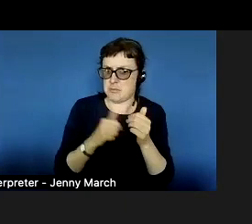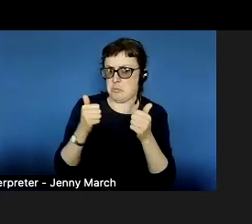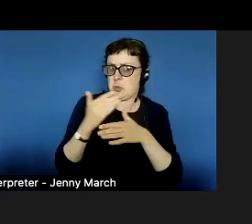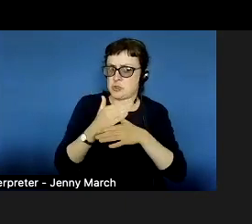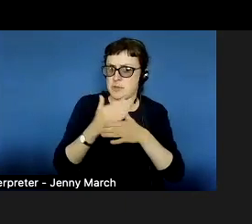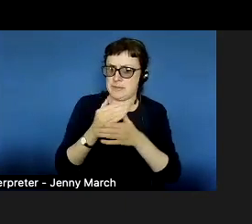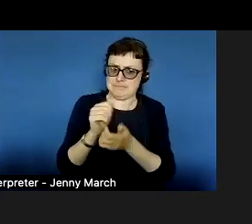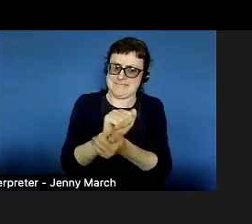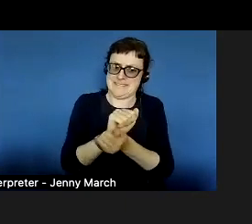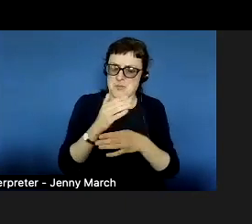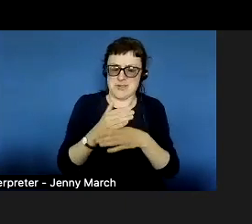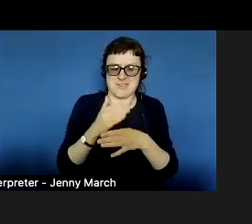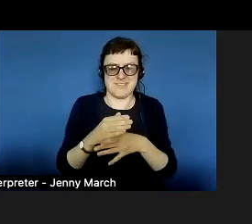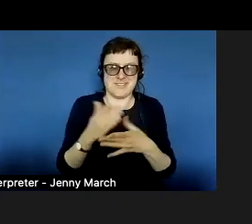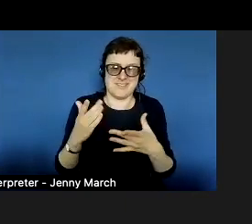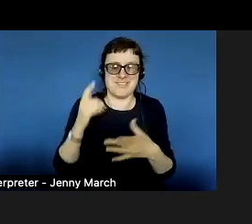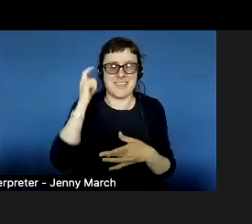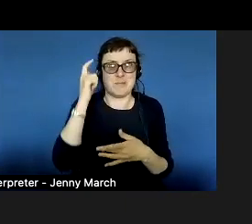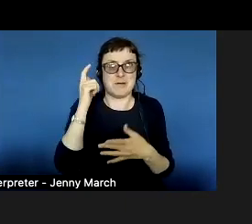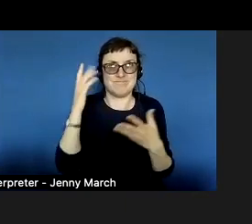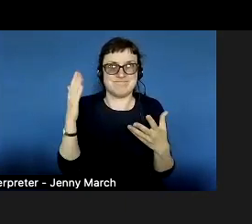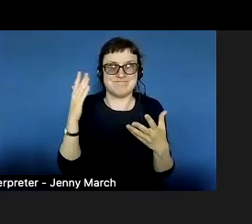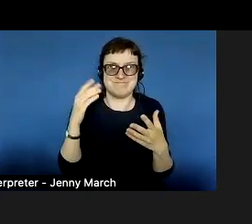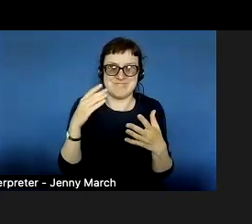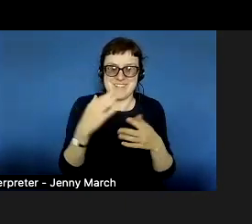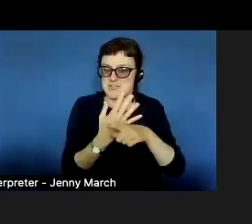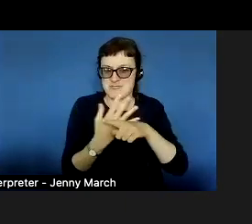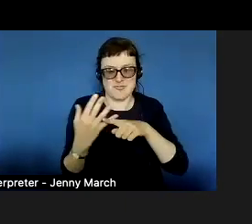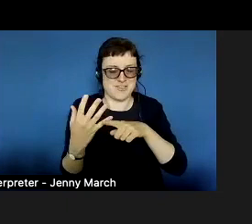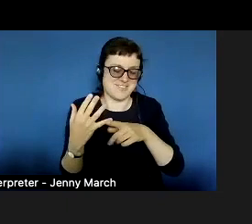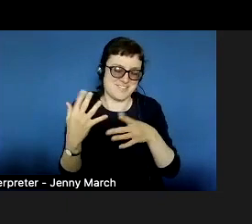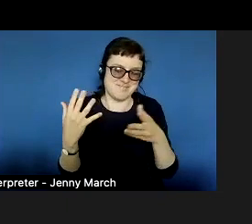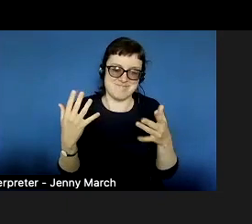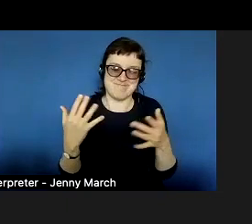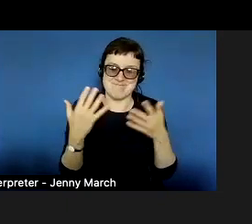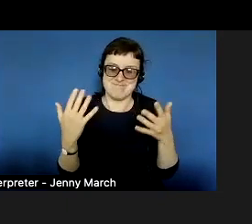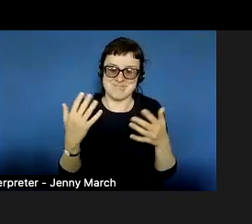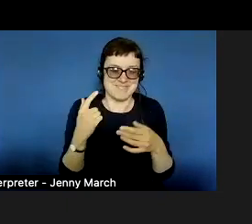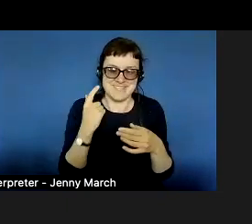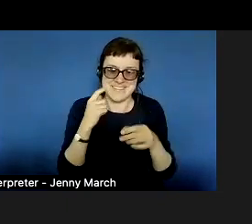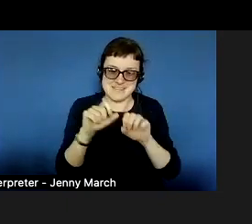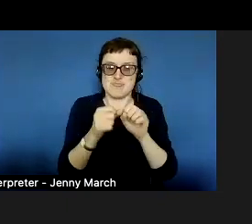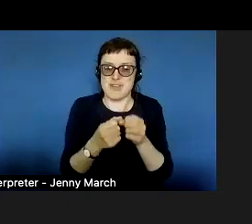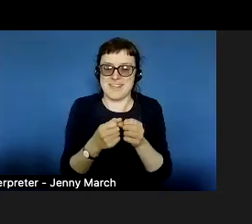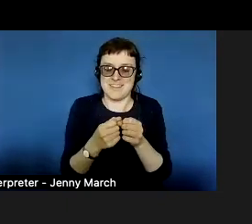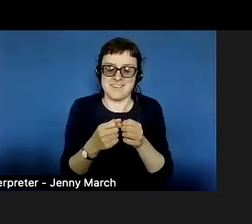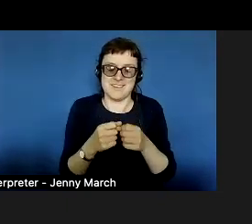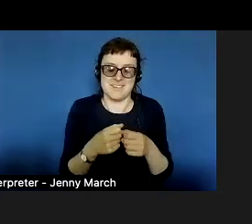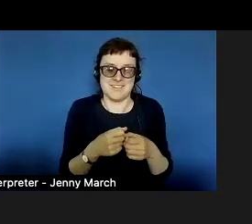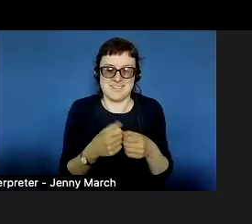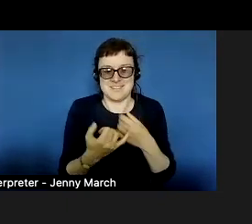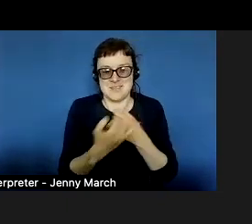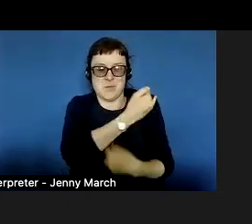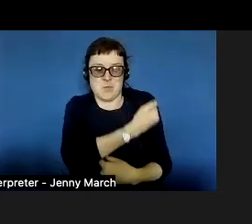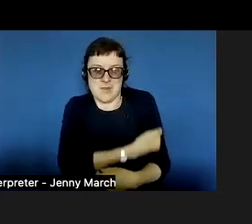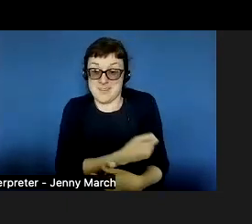his work, because as you can imagine, that material is very delicate and could easily have been broken